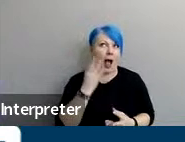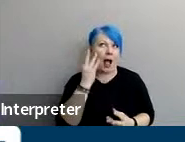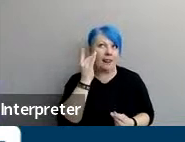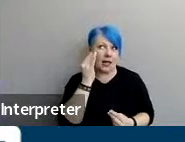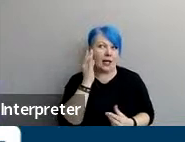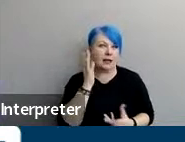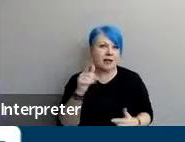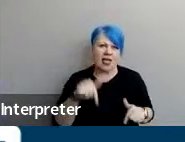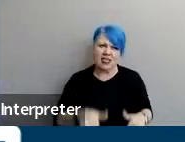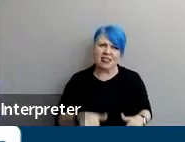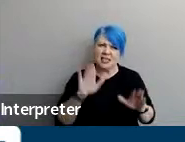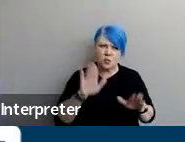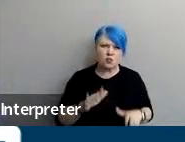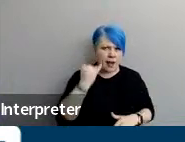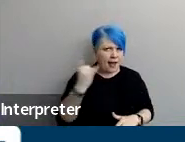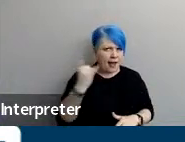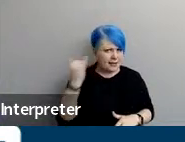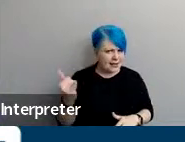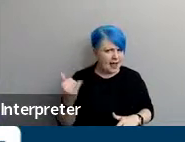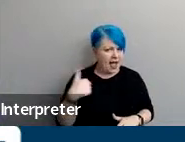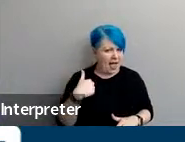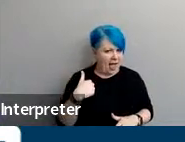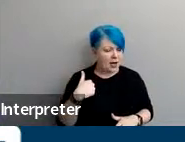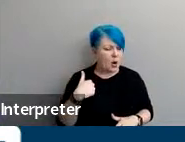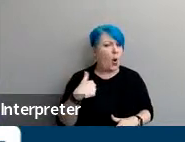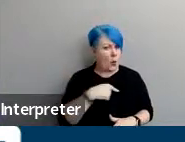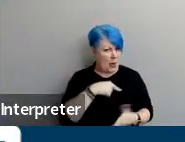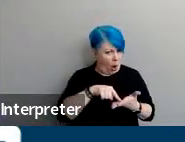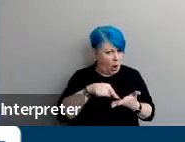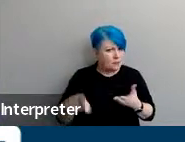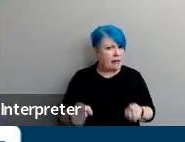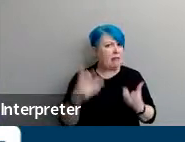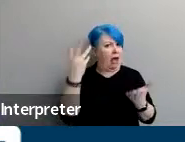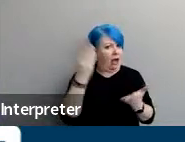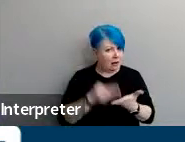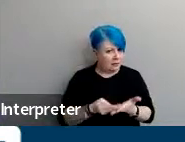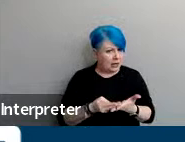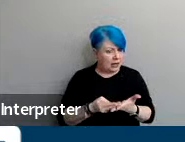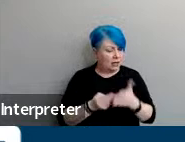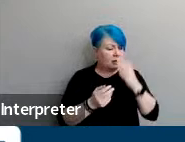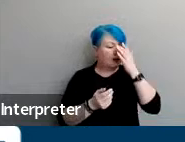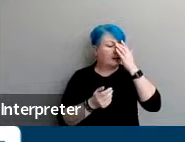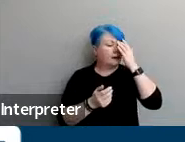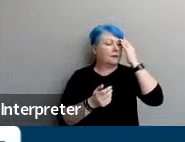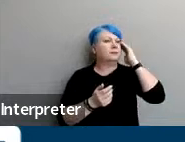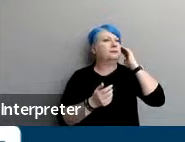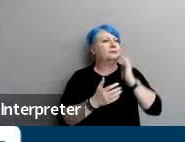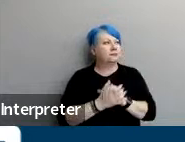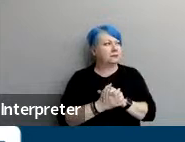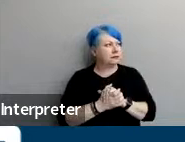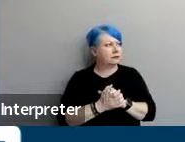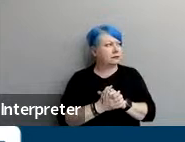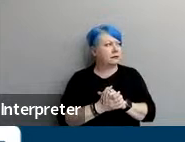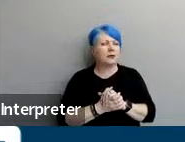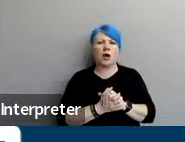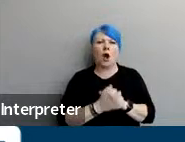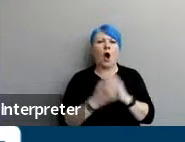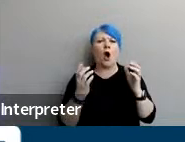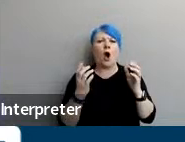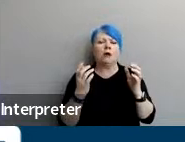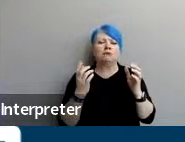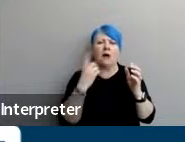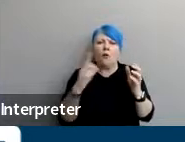great idea. We're spending a lot of money here. And we're spending a lot of money for a variety of